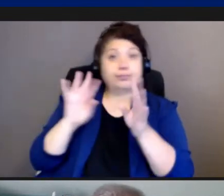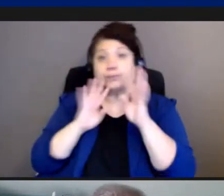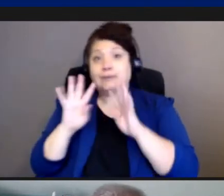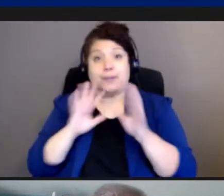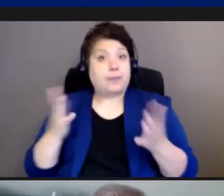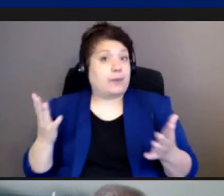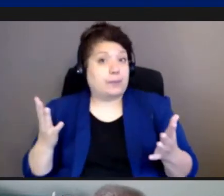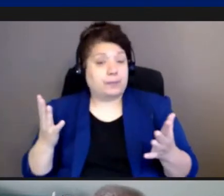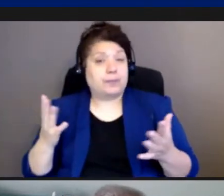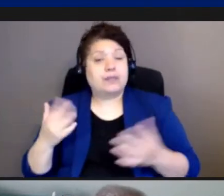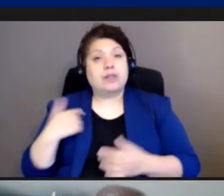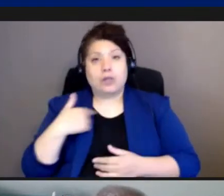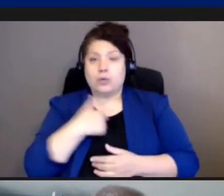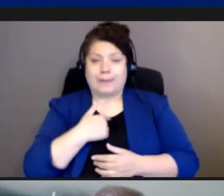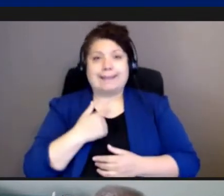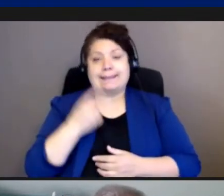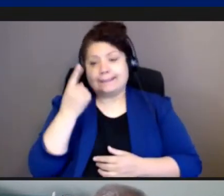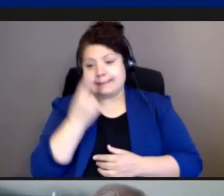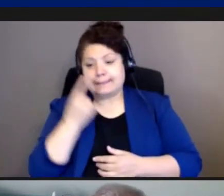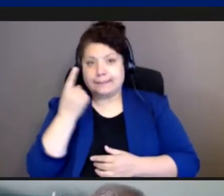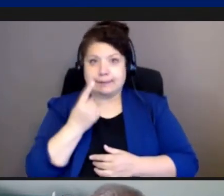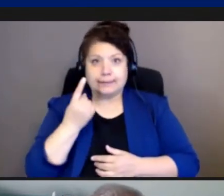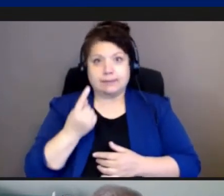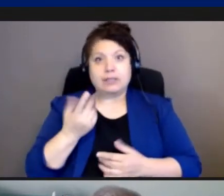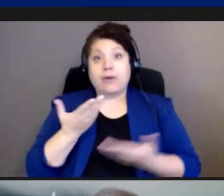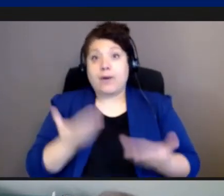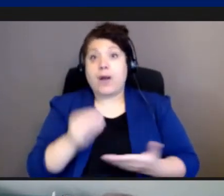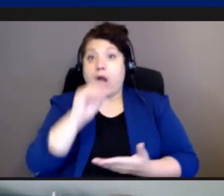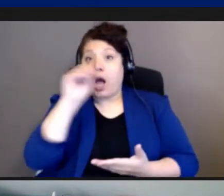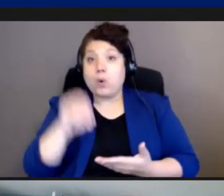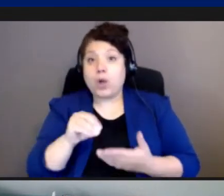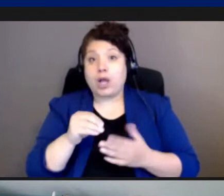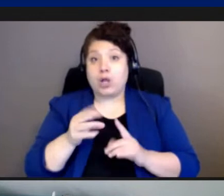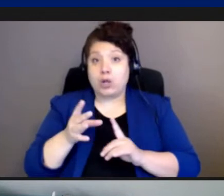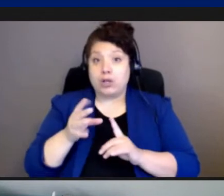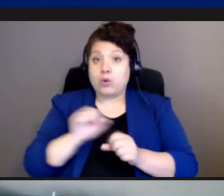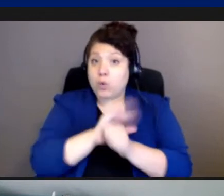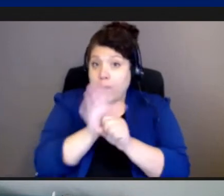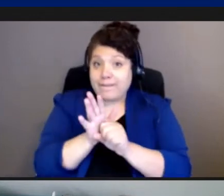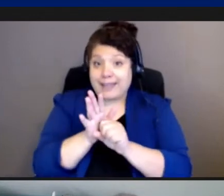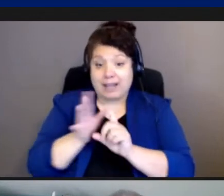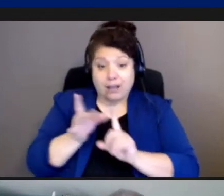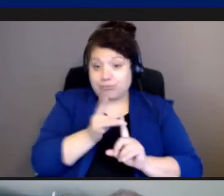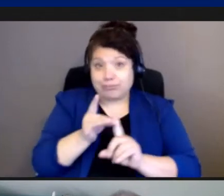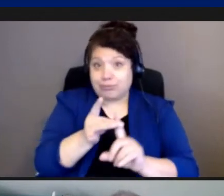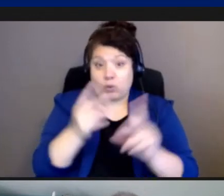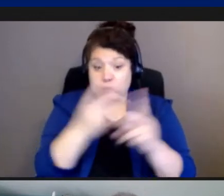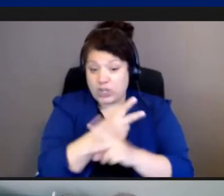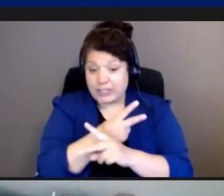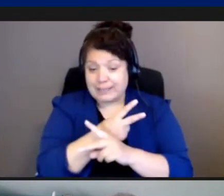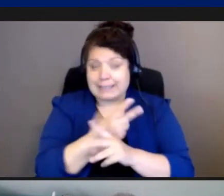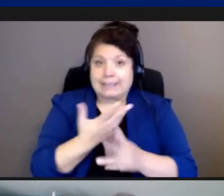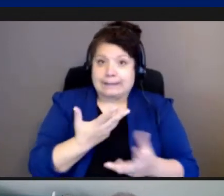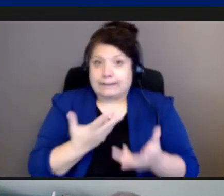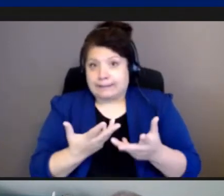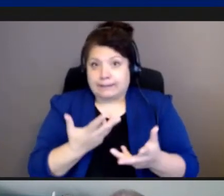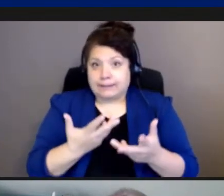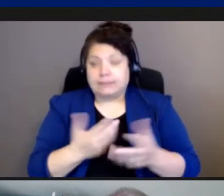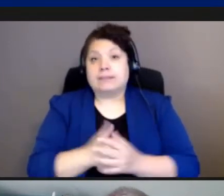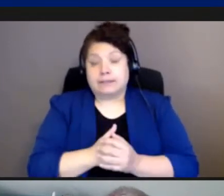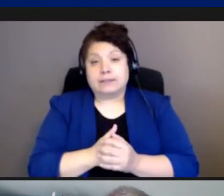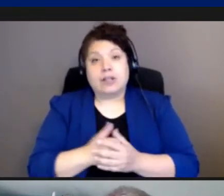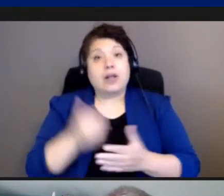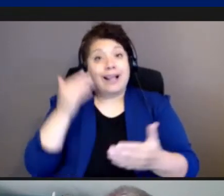to need to take into consideration what's happening here on the ground in Ottawa and the extent of transmission that we're having. As we get closer